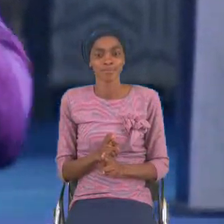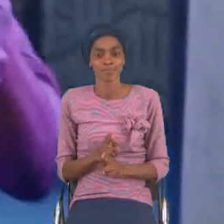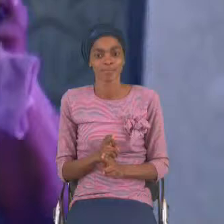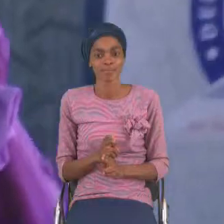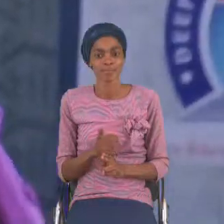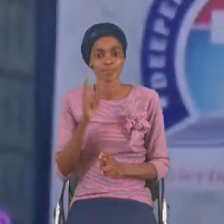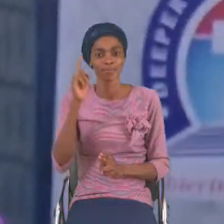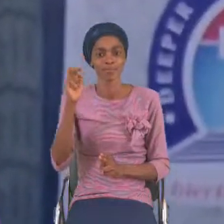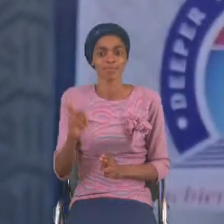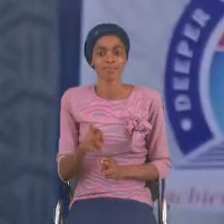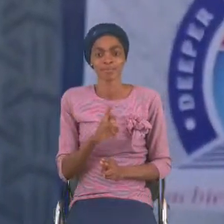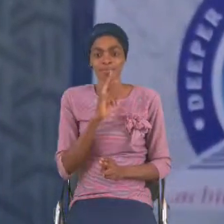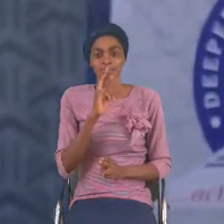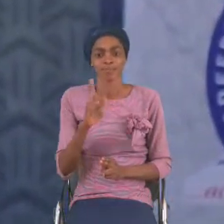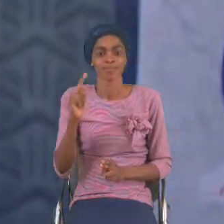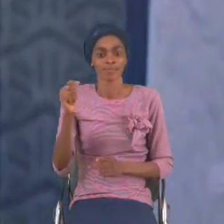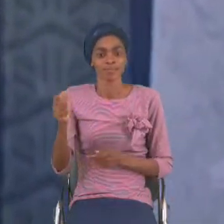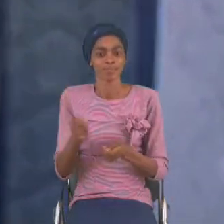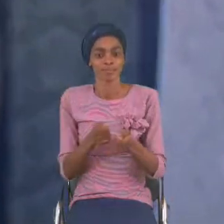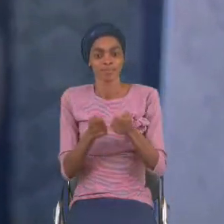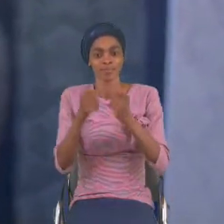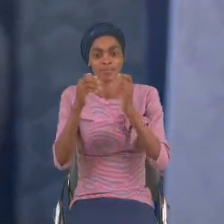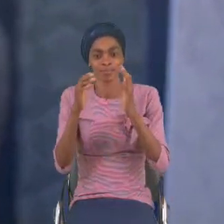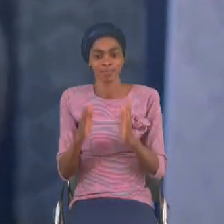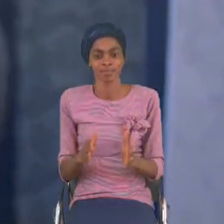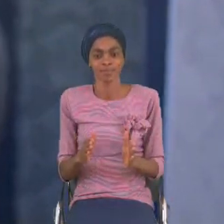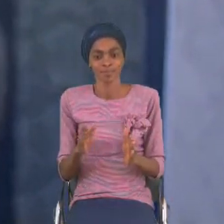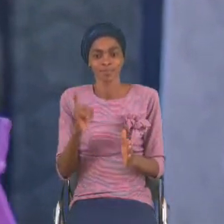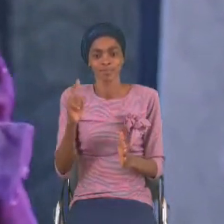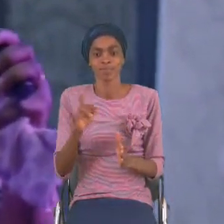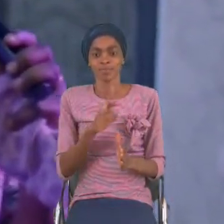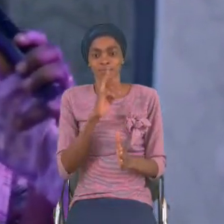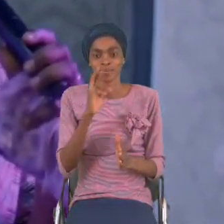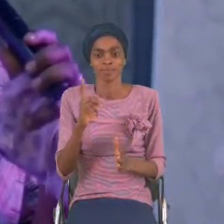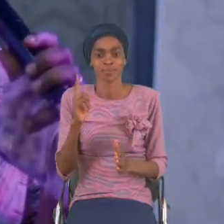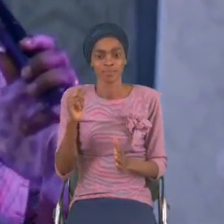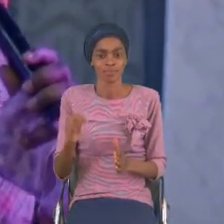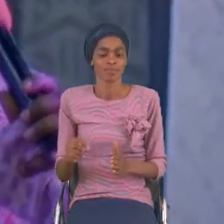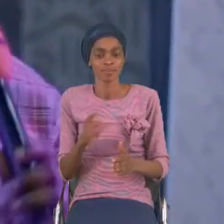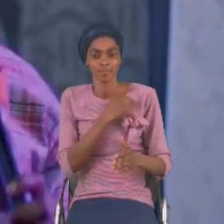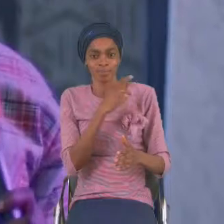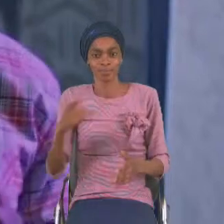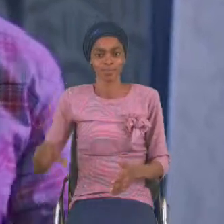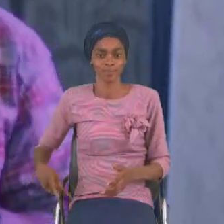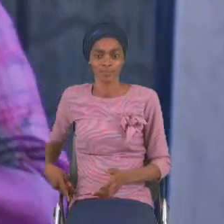you are the conqueror and you are the king.